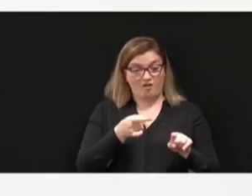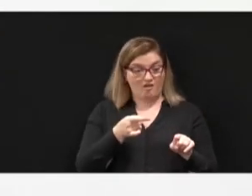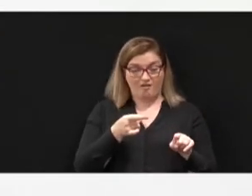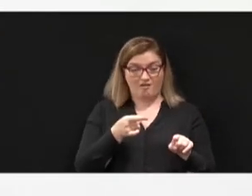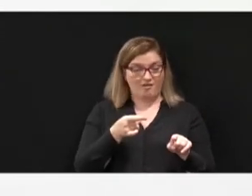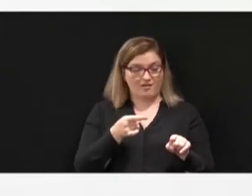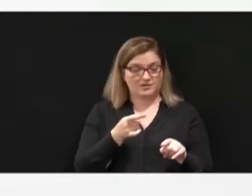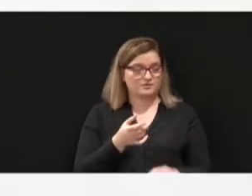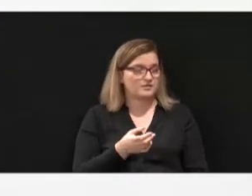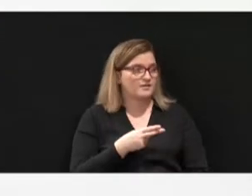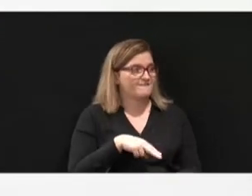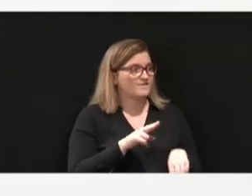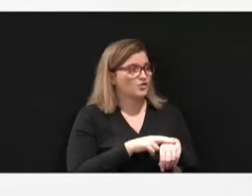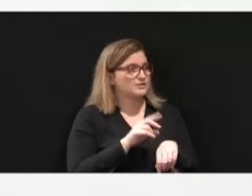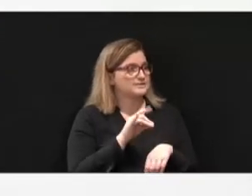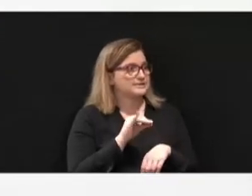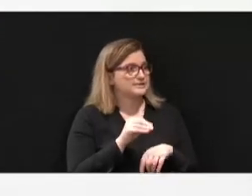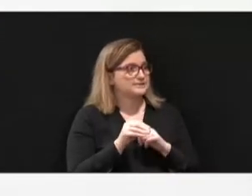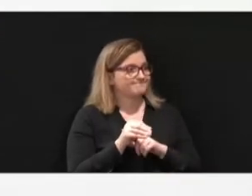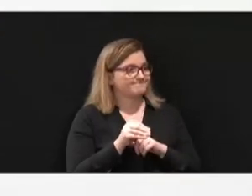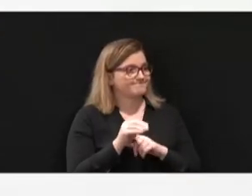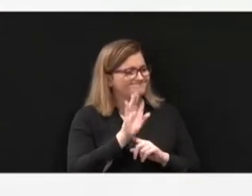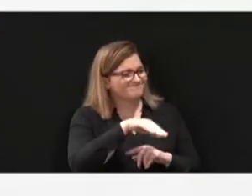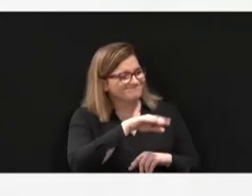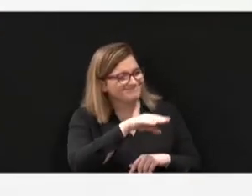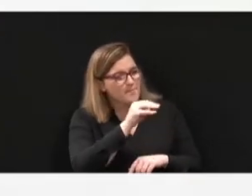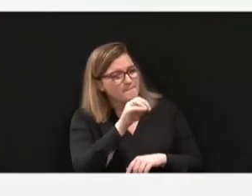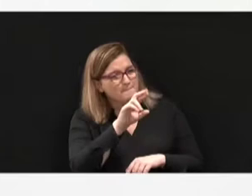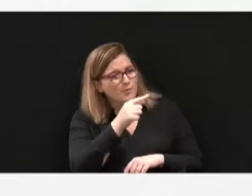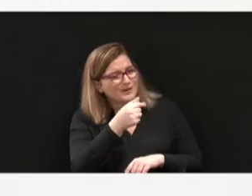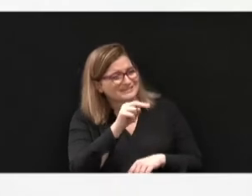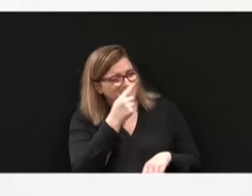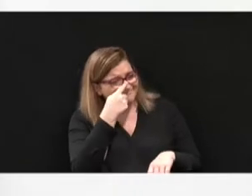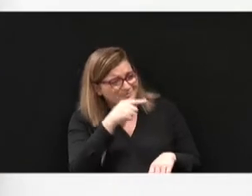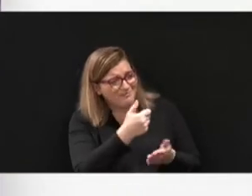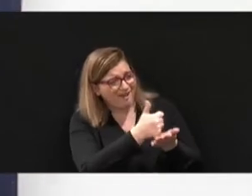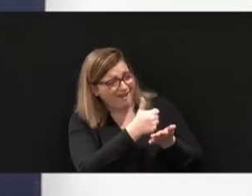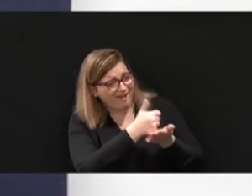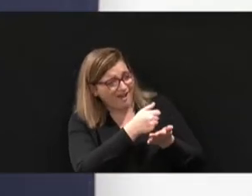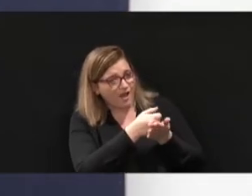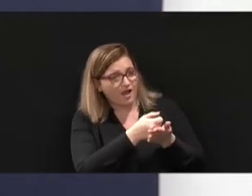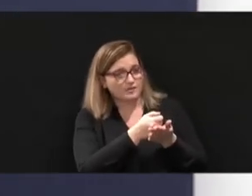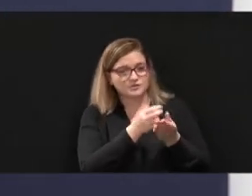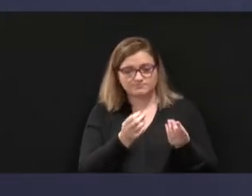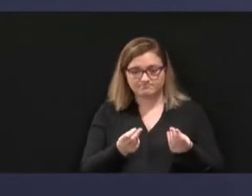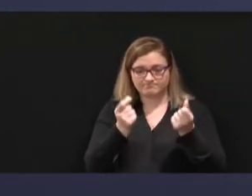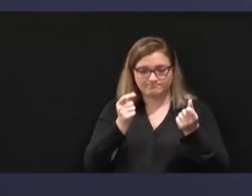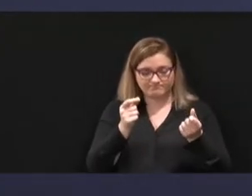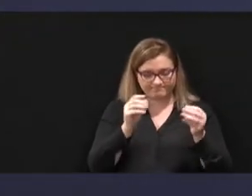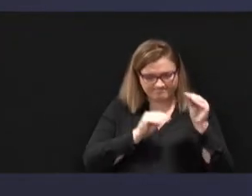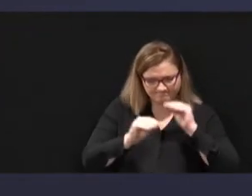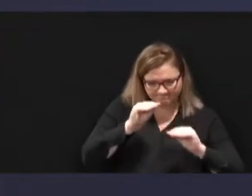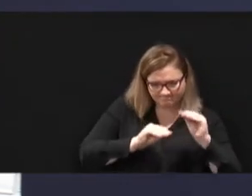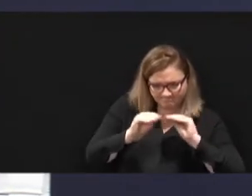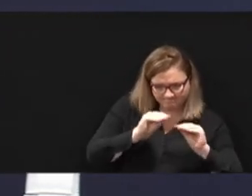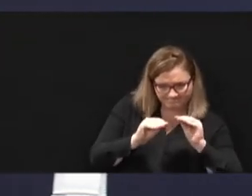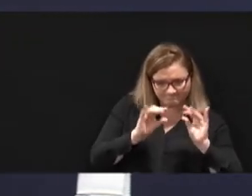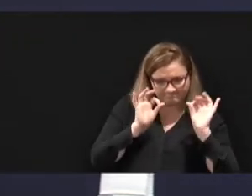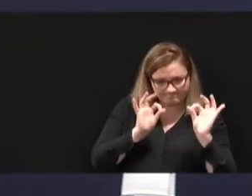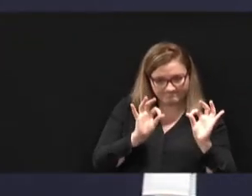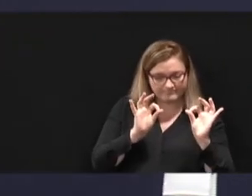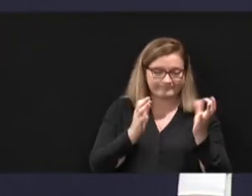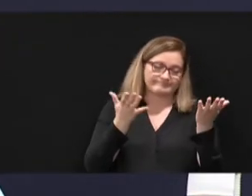can you fix this? Lickety split, she gets it done. So they often, almost always have a gifted